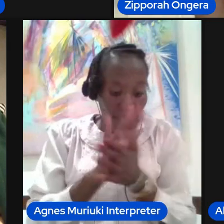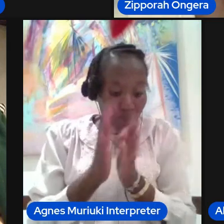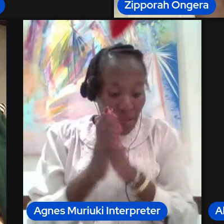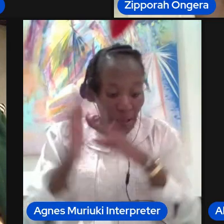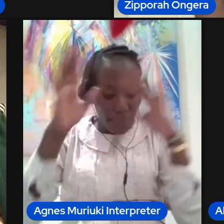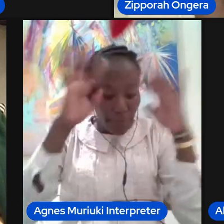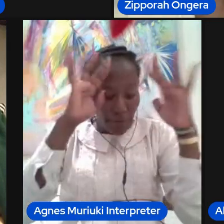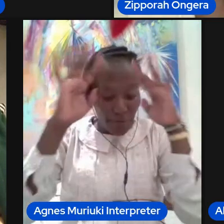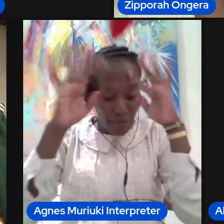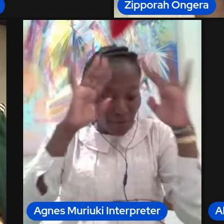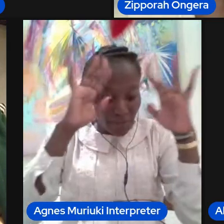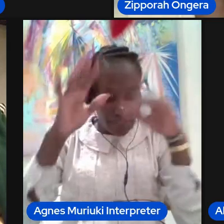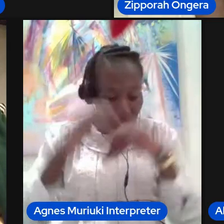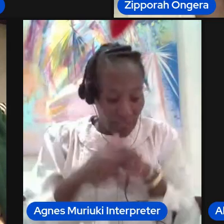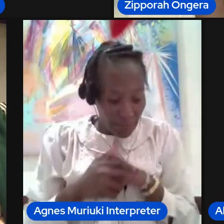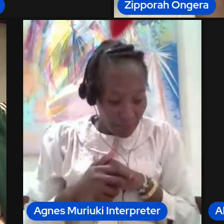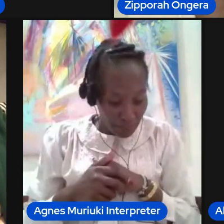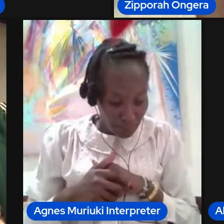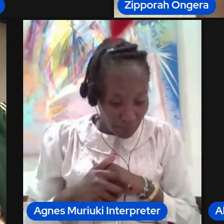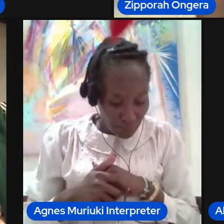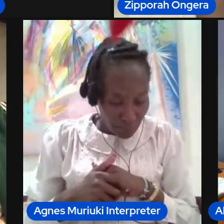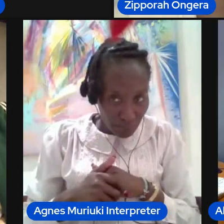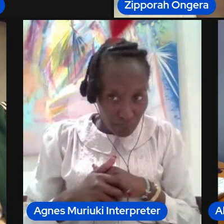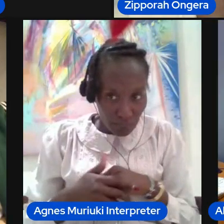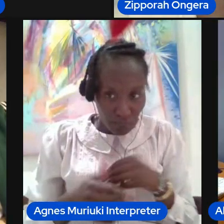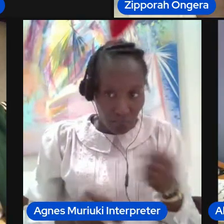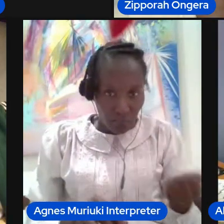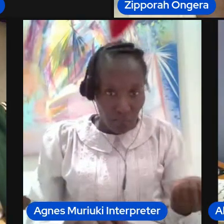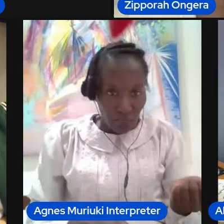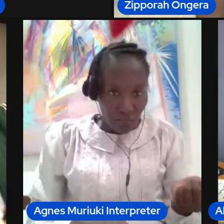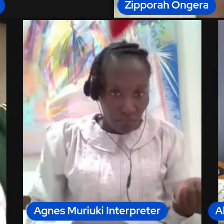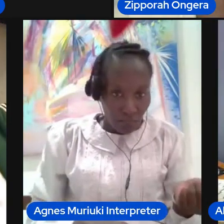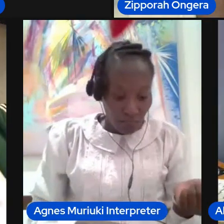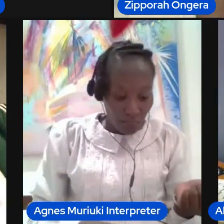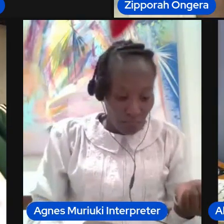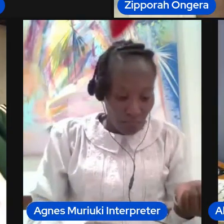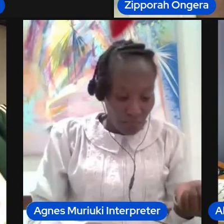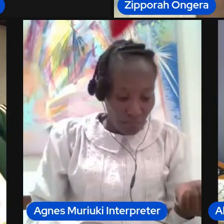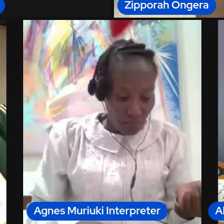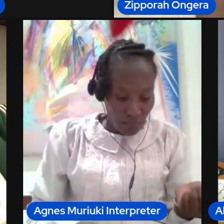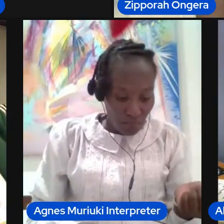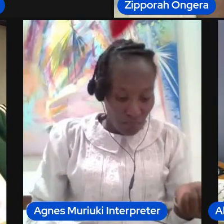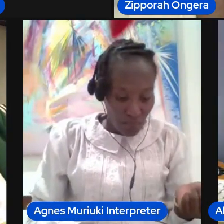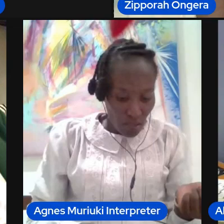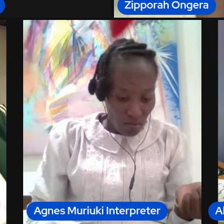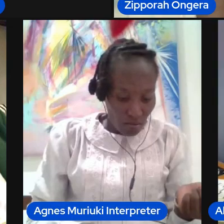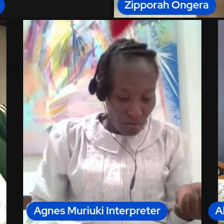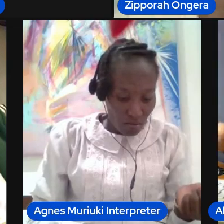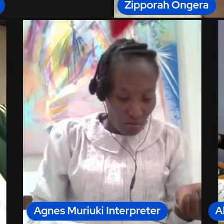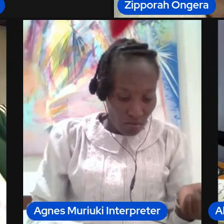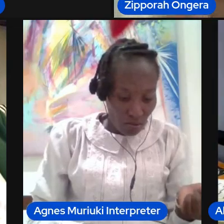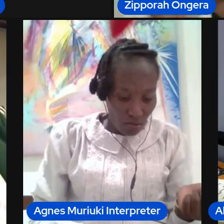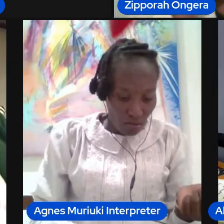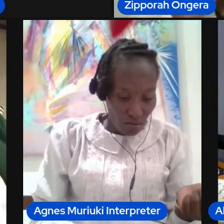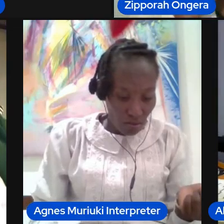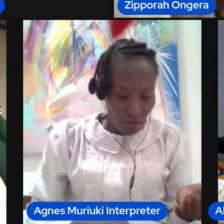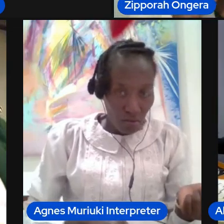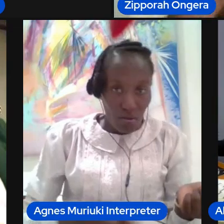have things that will also attract our audience? The other thing is